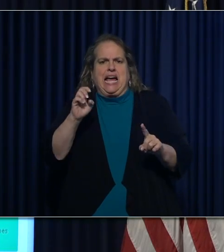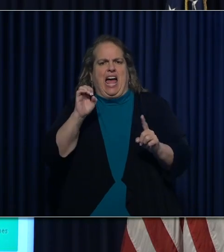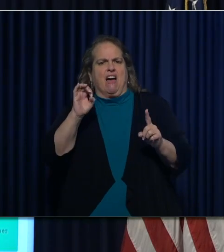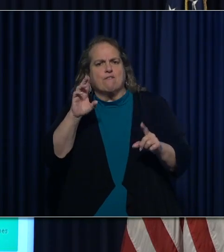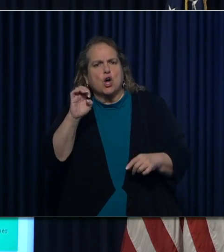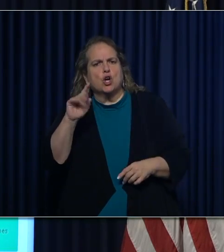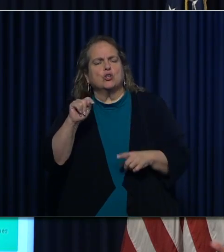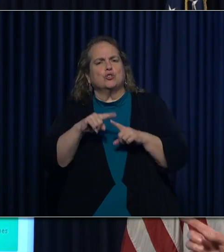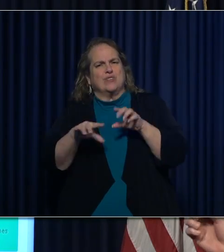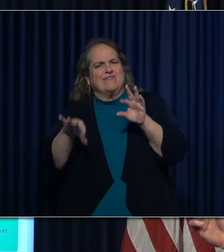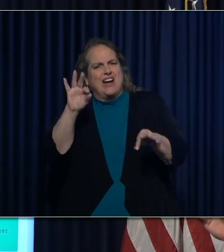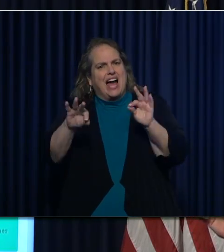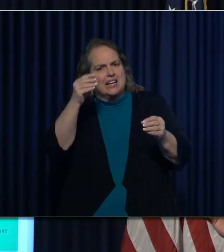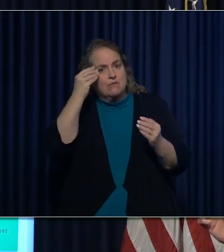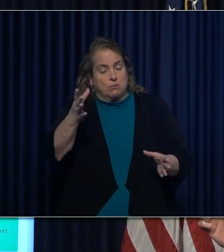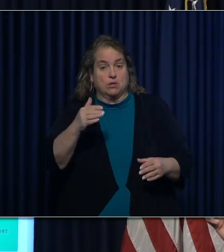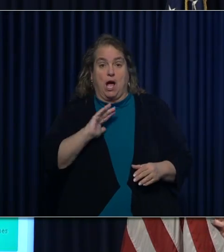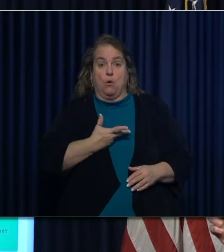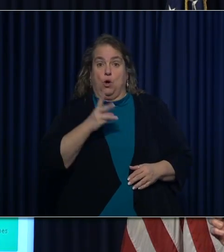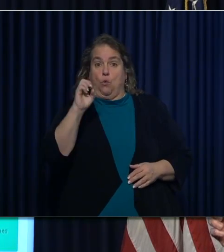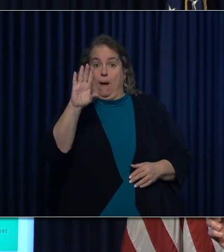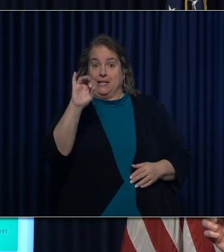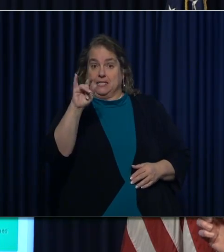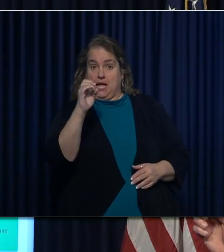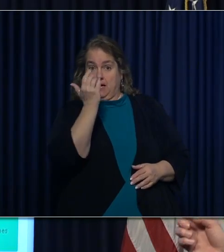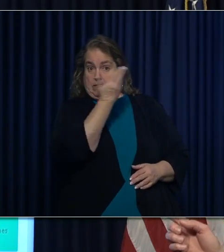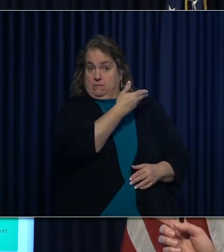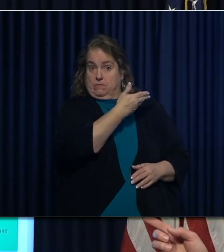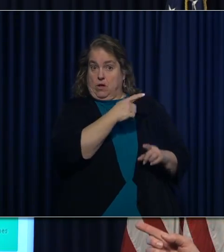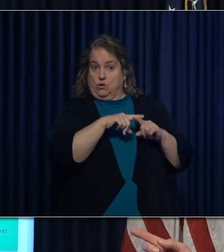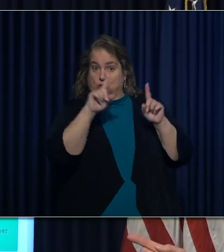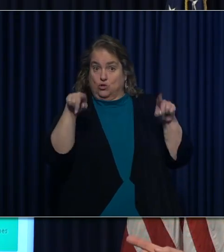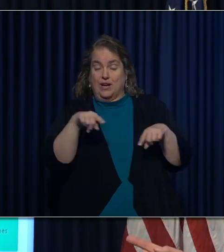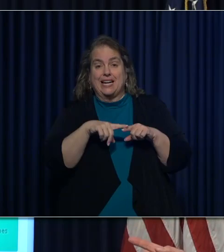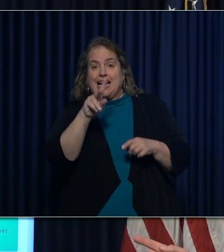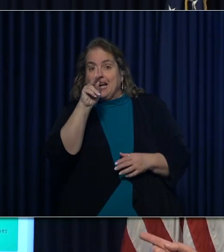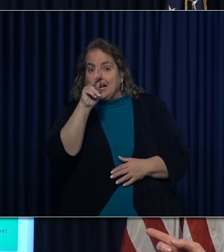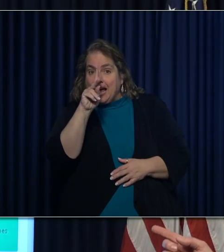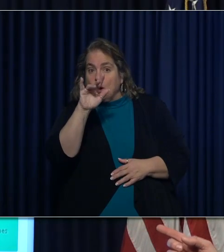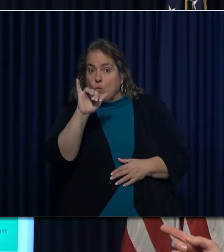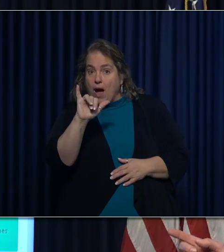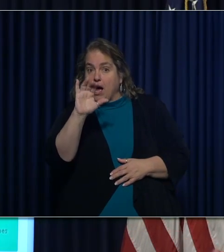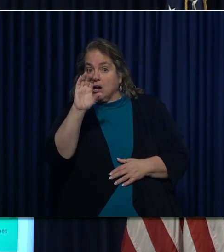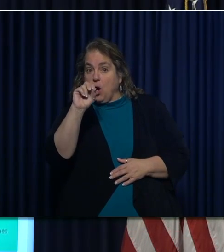use of it. So we have our website up here on the screen. So it's